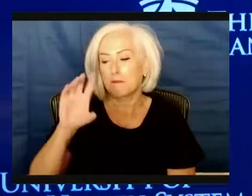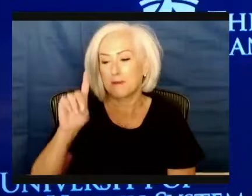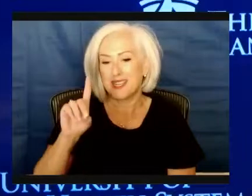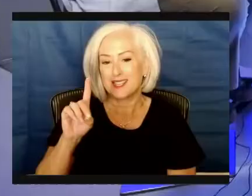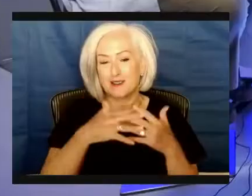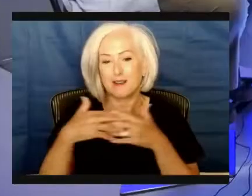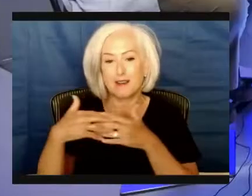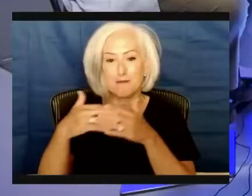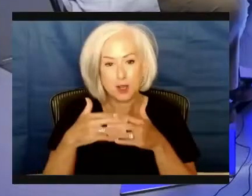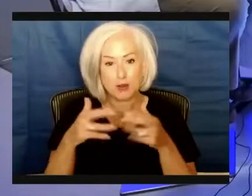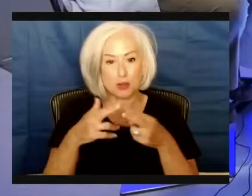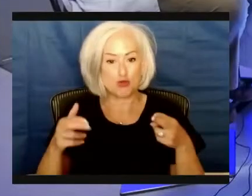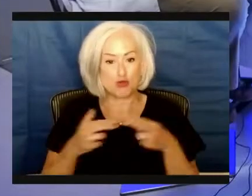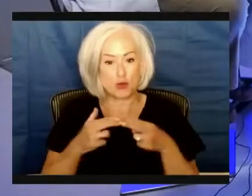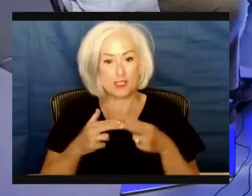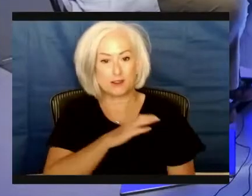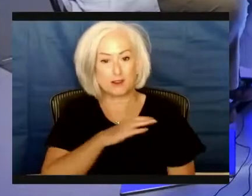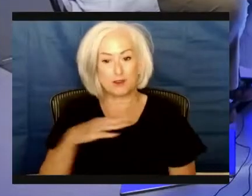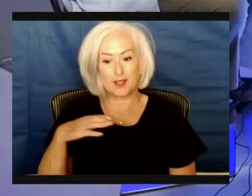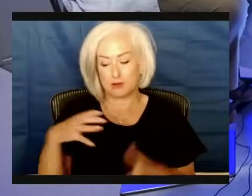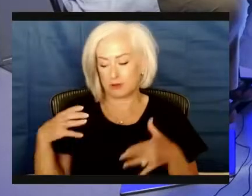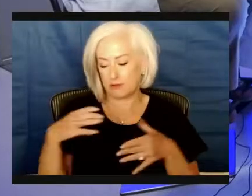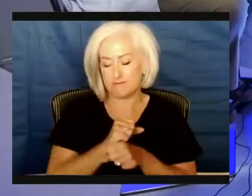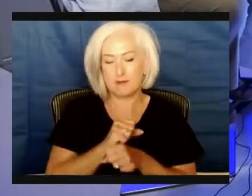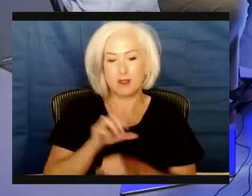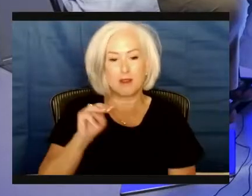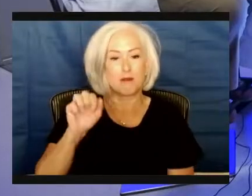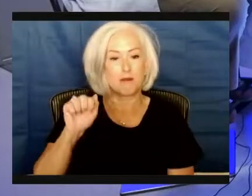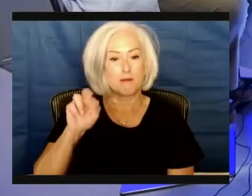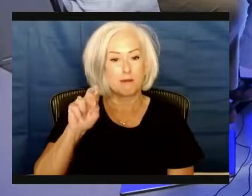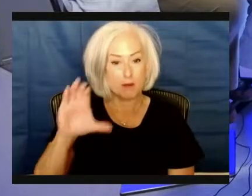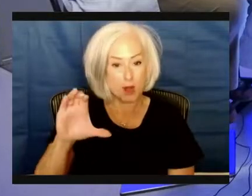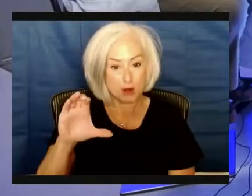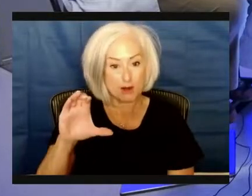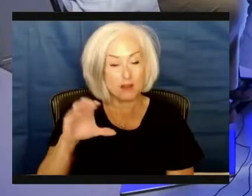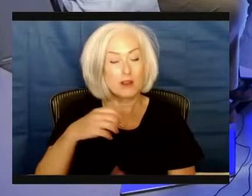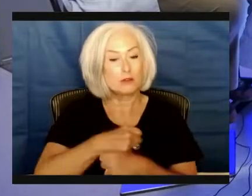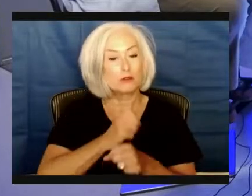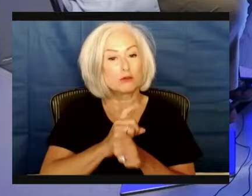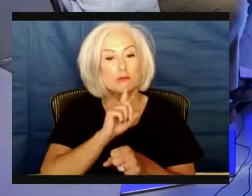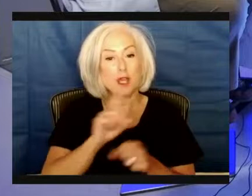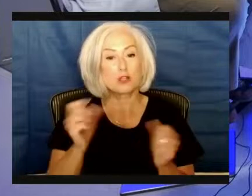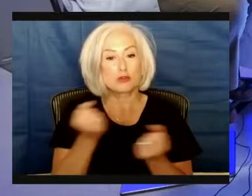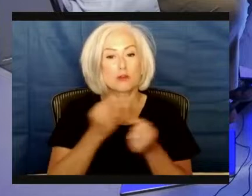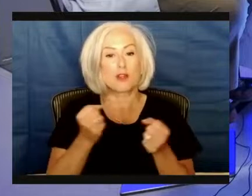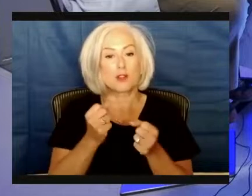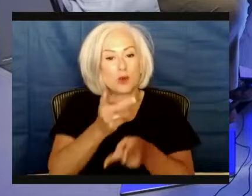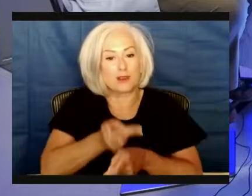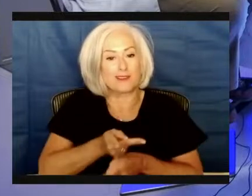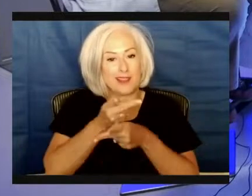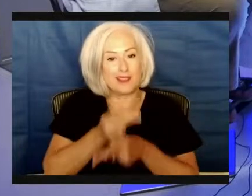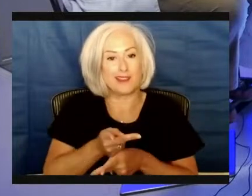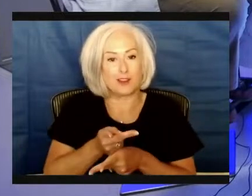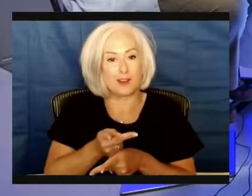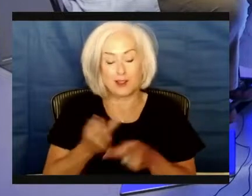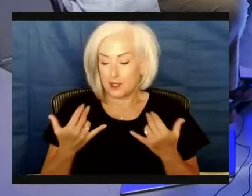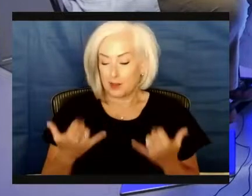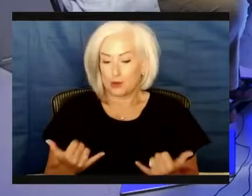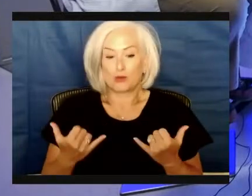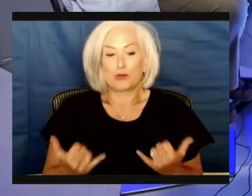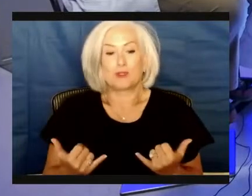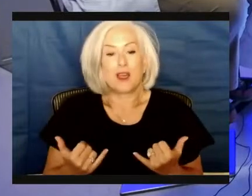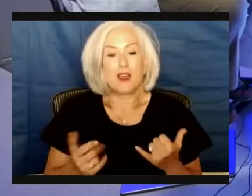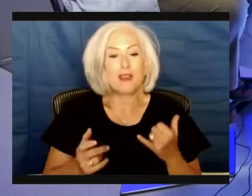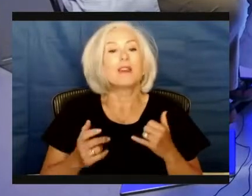treated. Joining us today are 3 of our outstanding physicians who practice in either emergency room or trauma and who